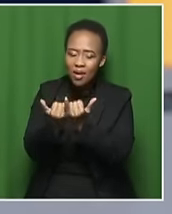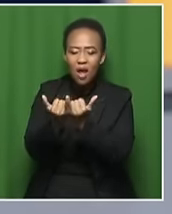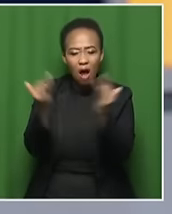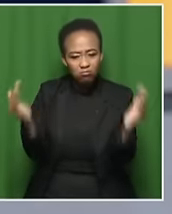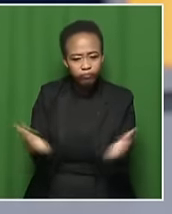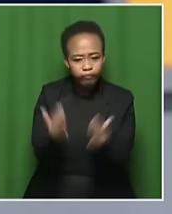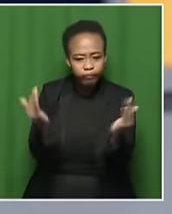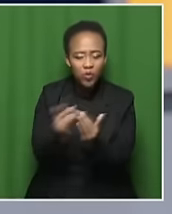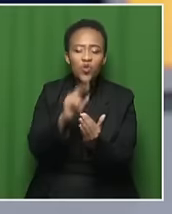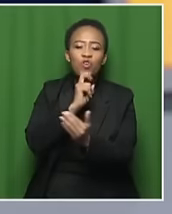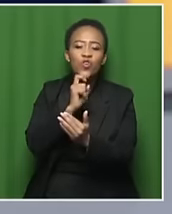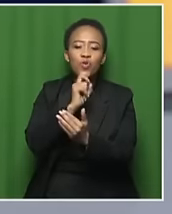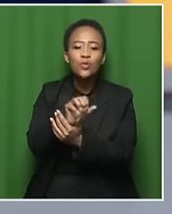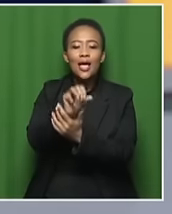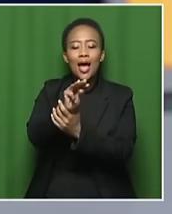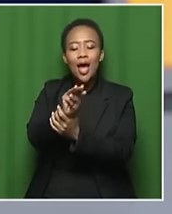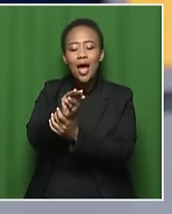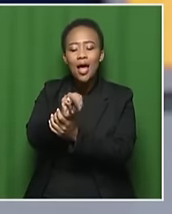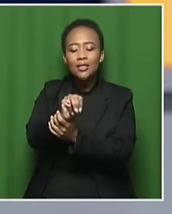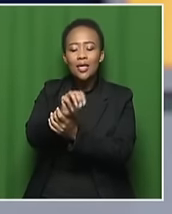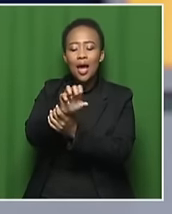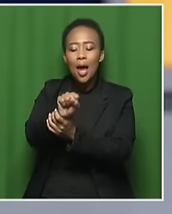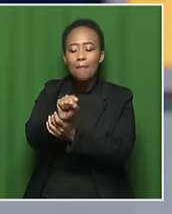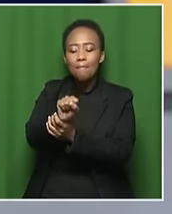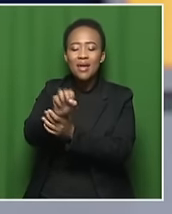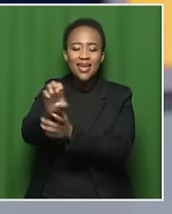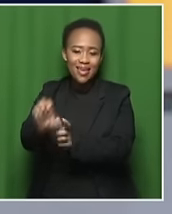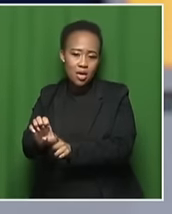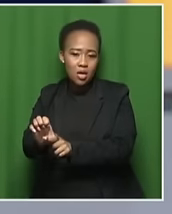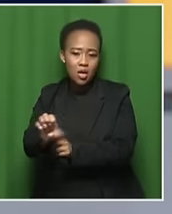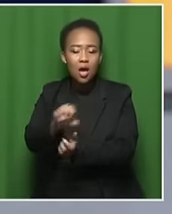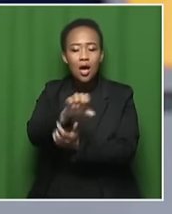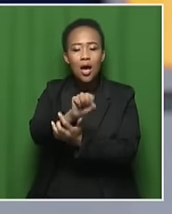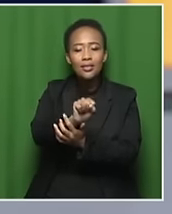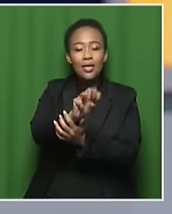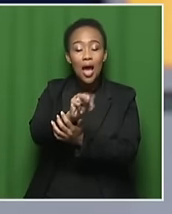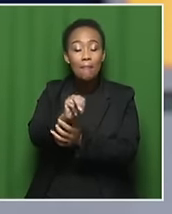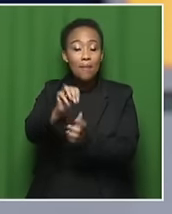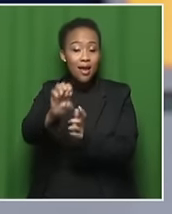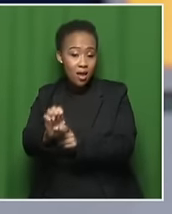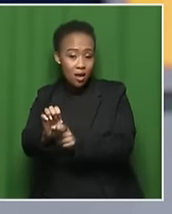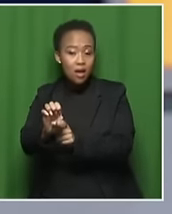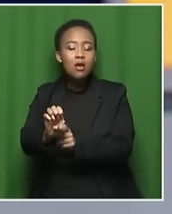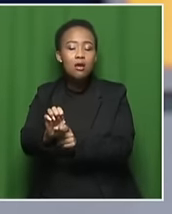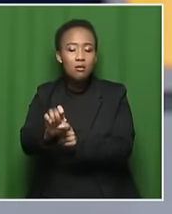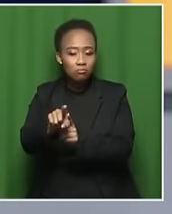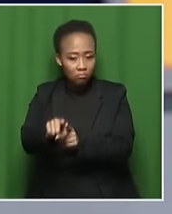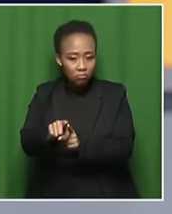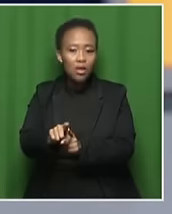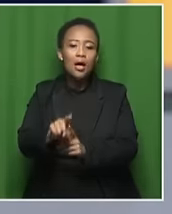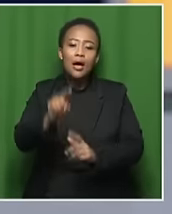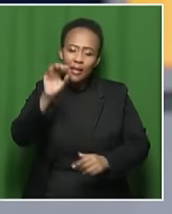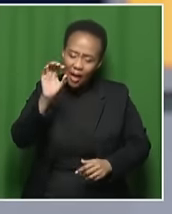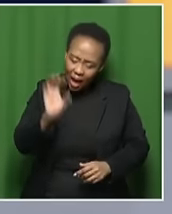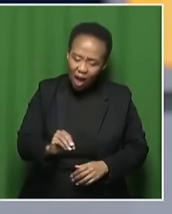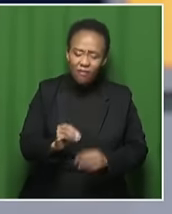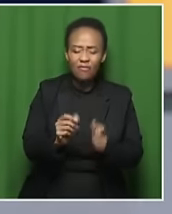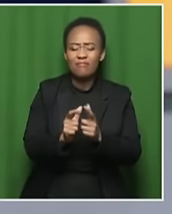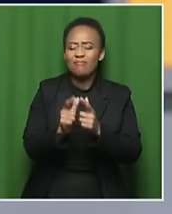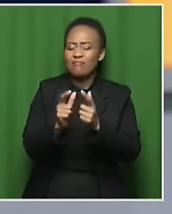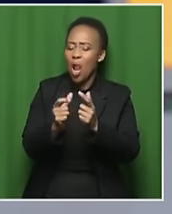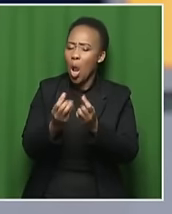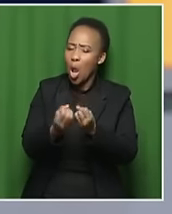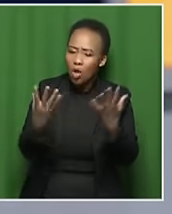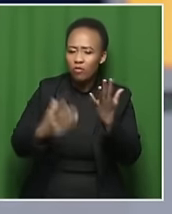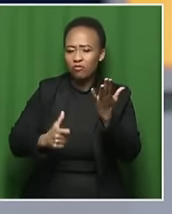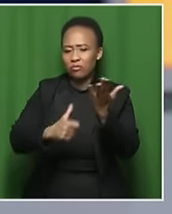SMMEs. In developed worlds, the SMMEs account for a big chunk of tax revenue. In this